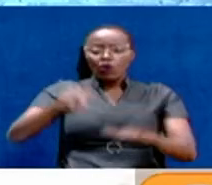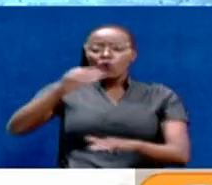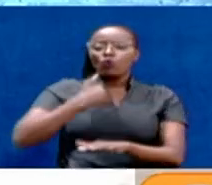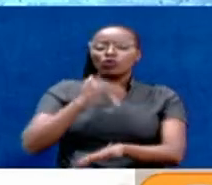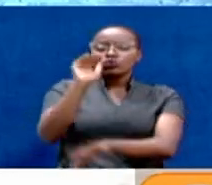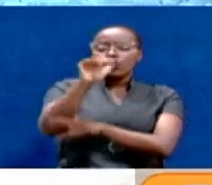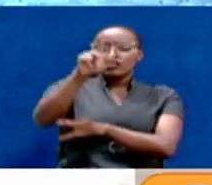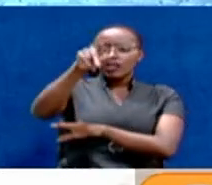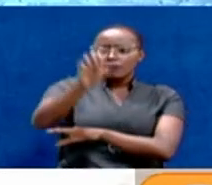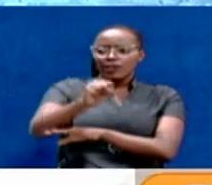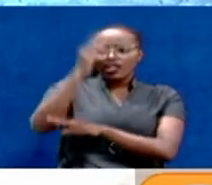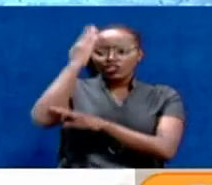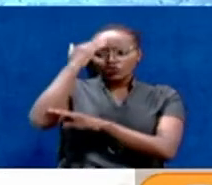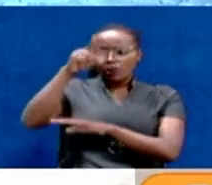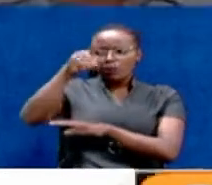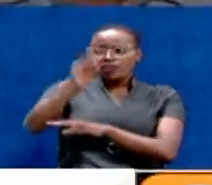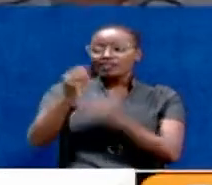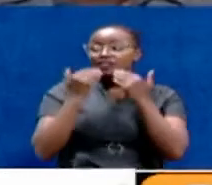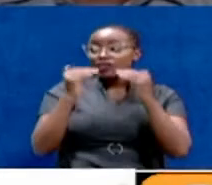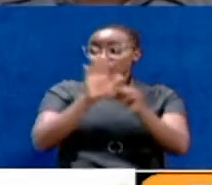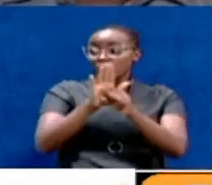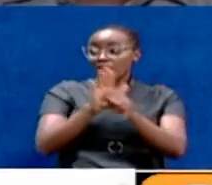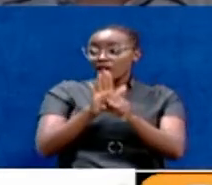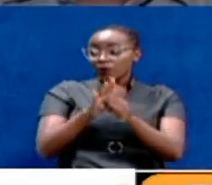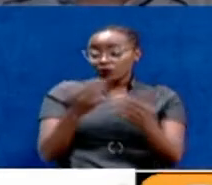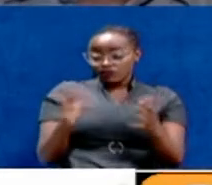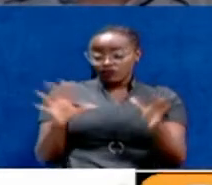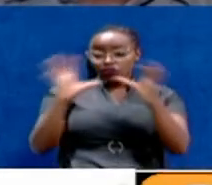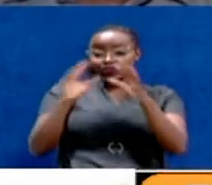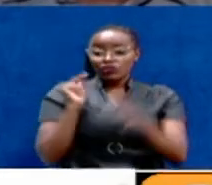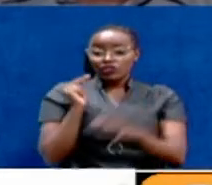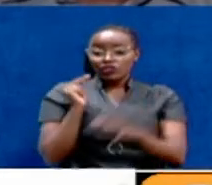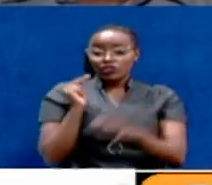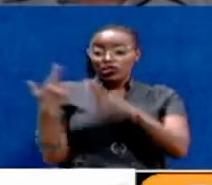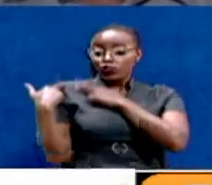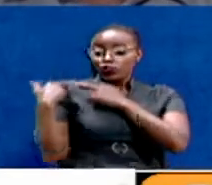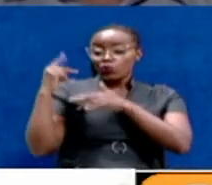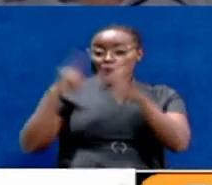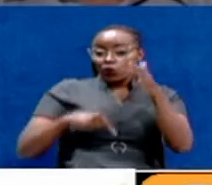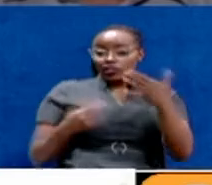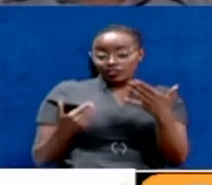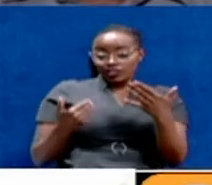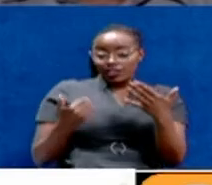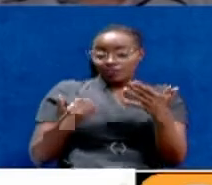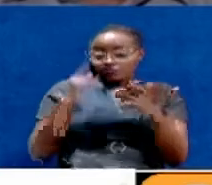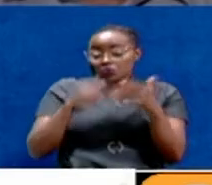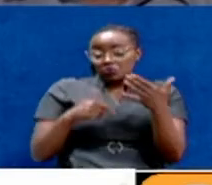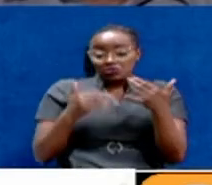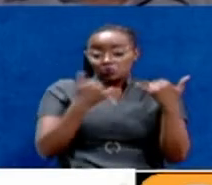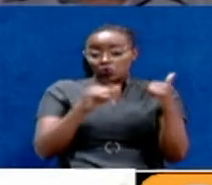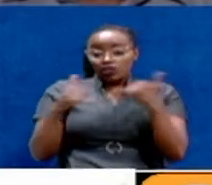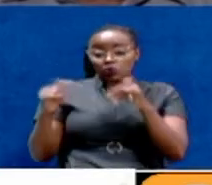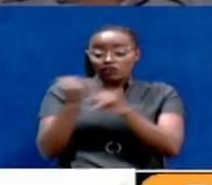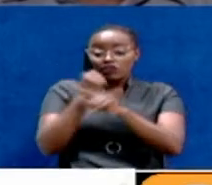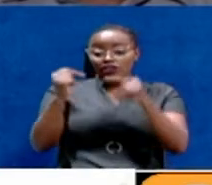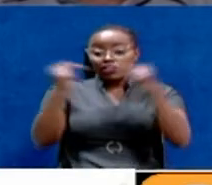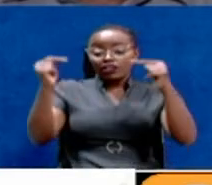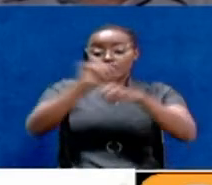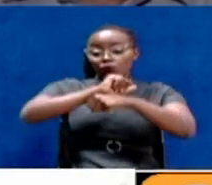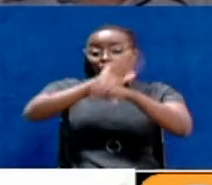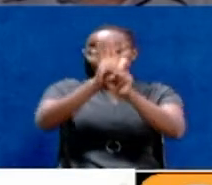here and just find out, Madam PS, thanks for making time for us. So what role are seafarers playing really to fight